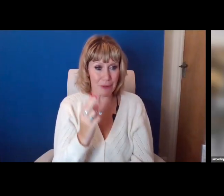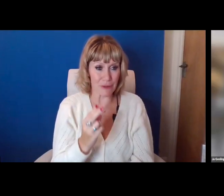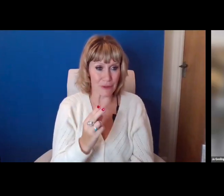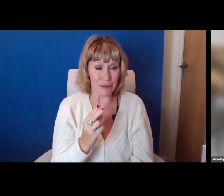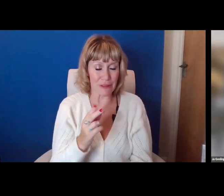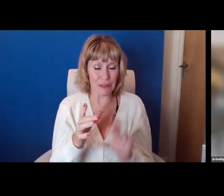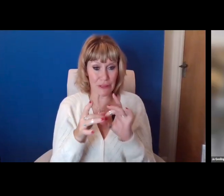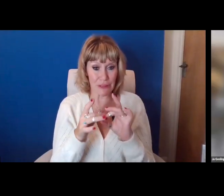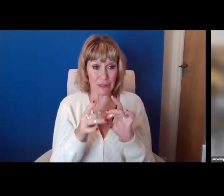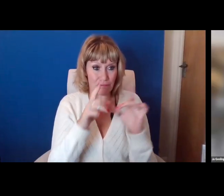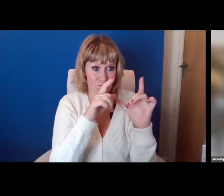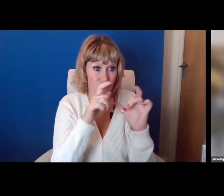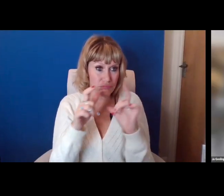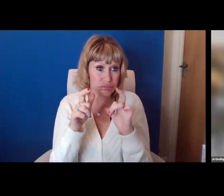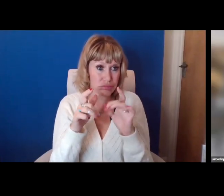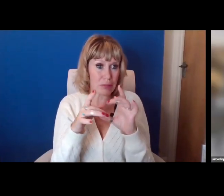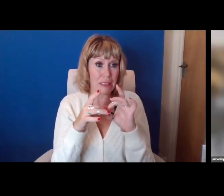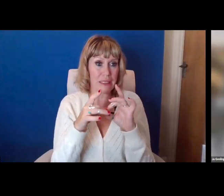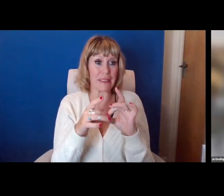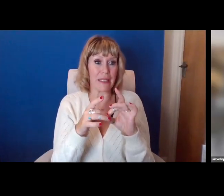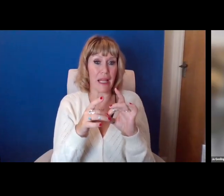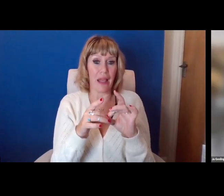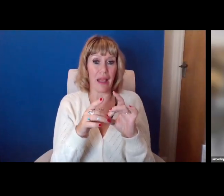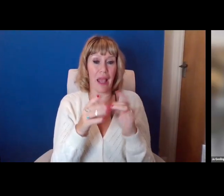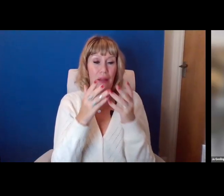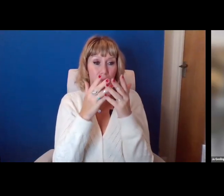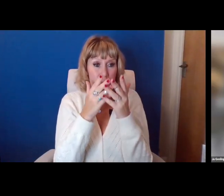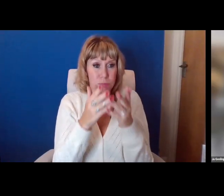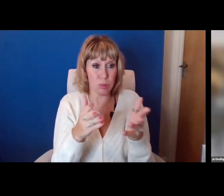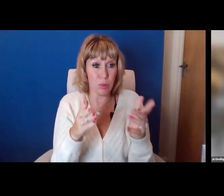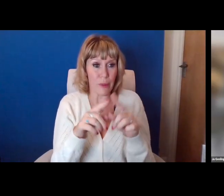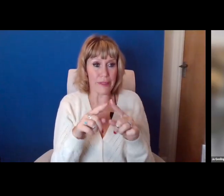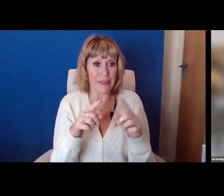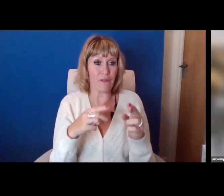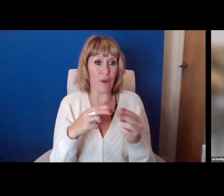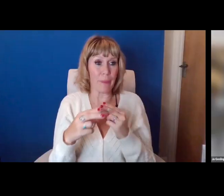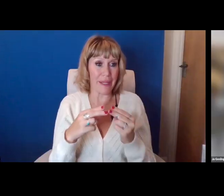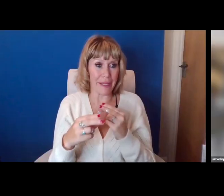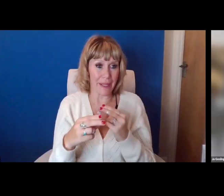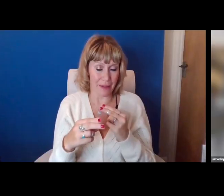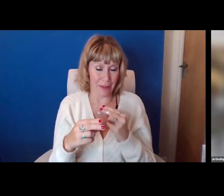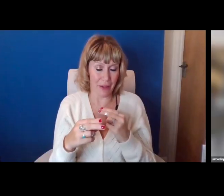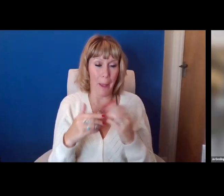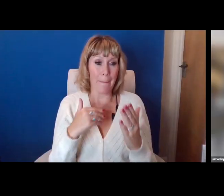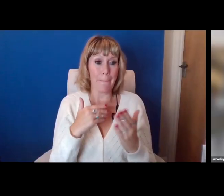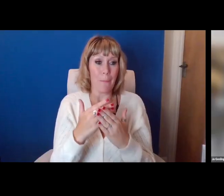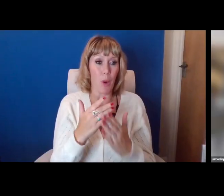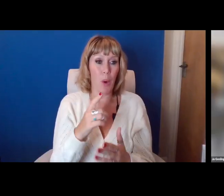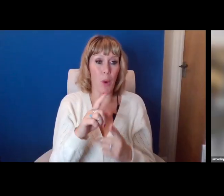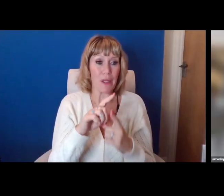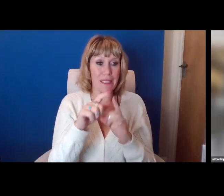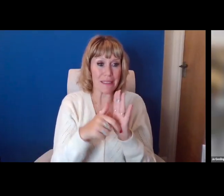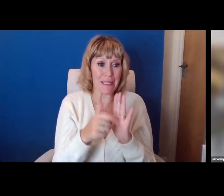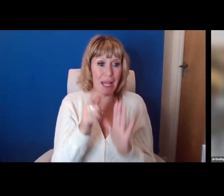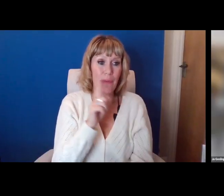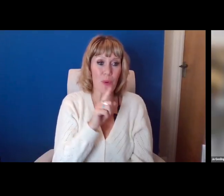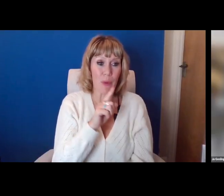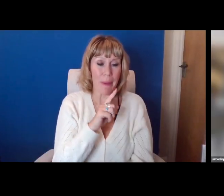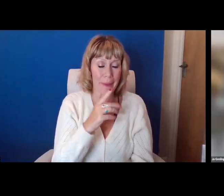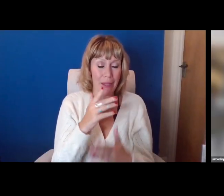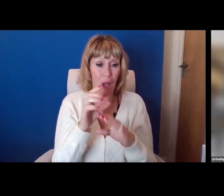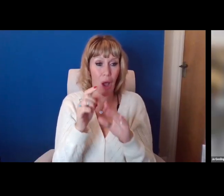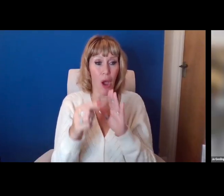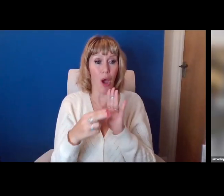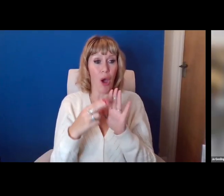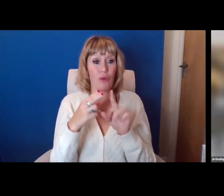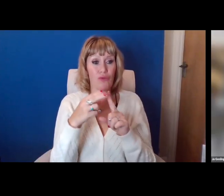career and across a wide range of media. More disabled women are represented here than have ever been seen in